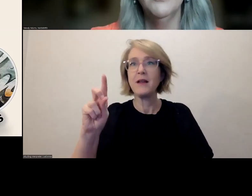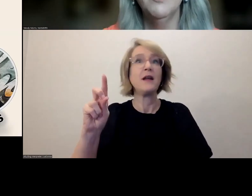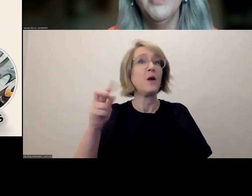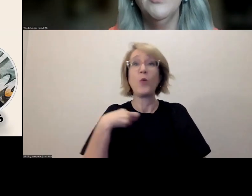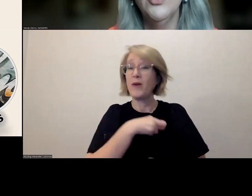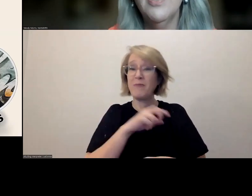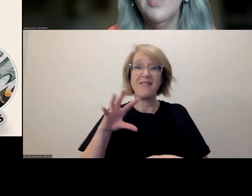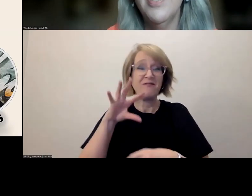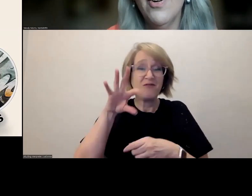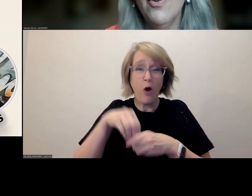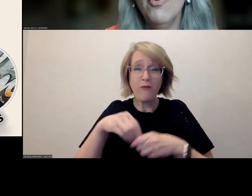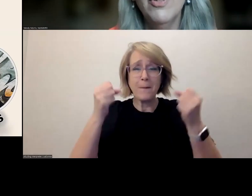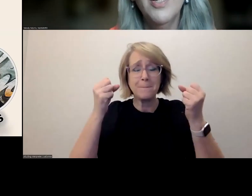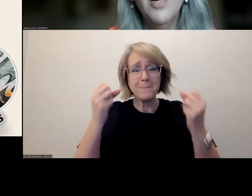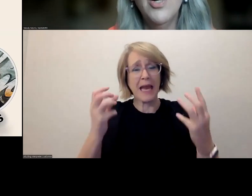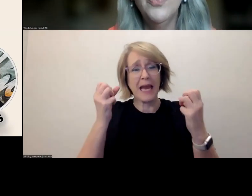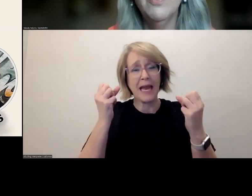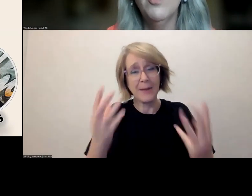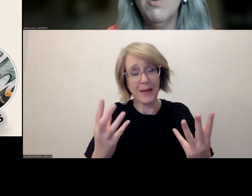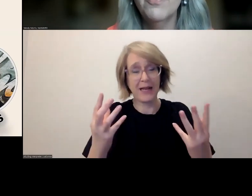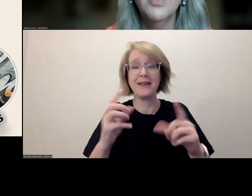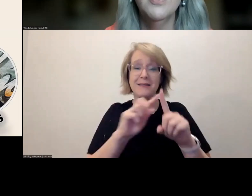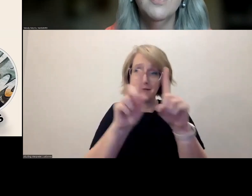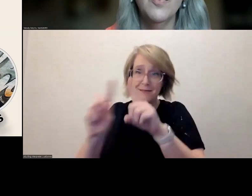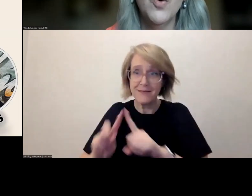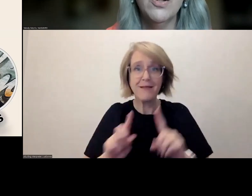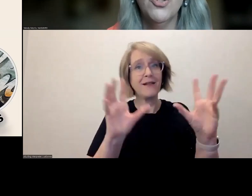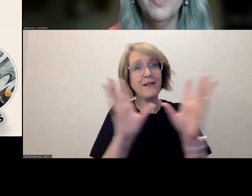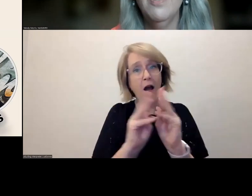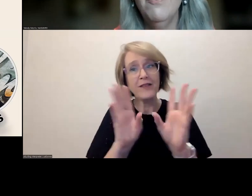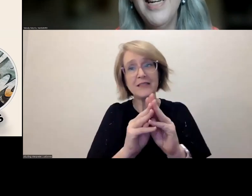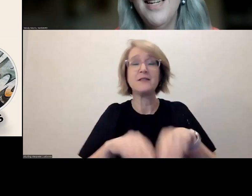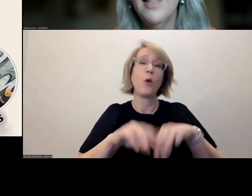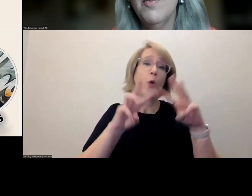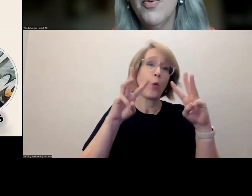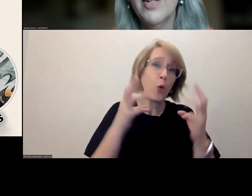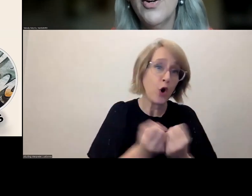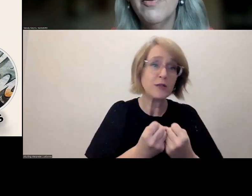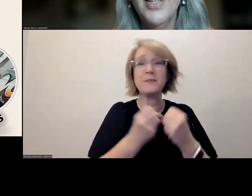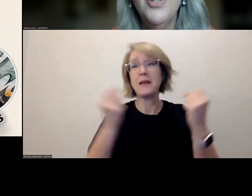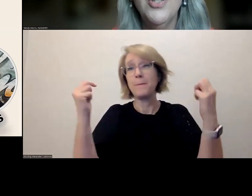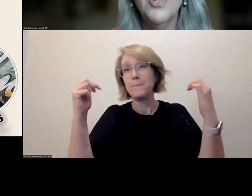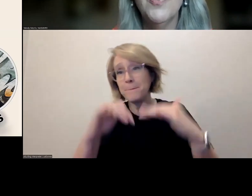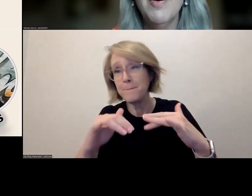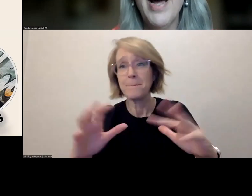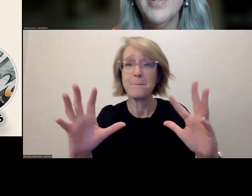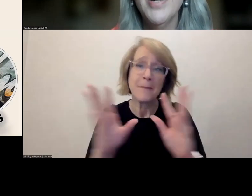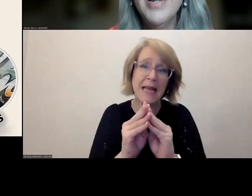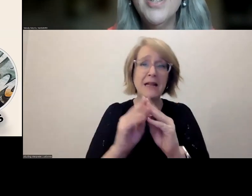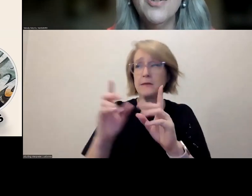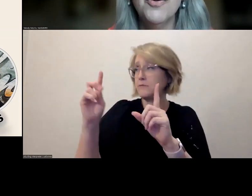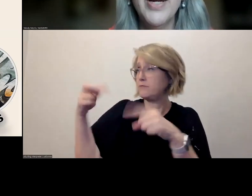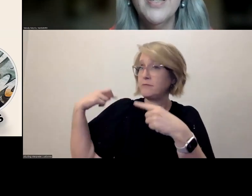been participating just in a whole host of conferences and workshops, convenings, and important conversations over the